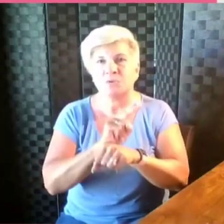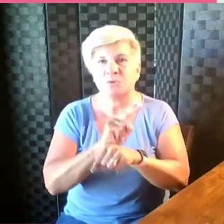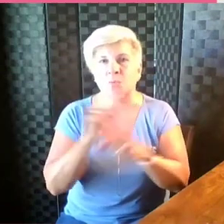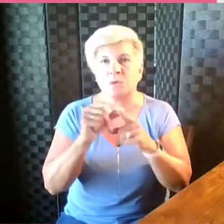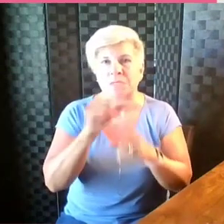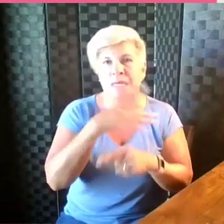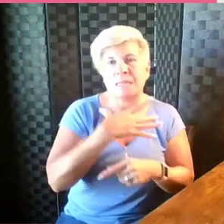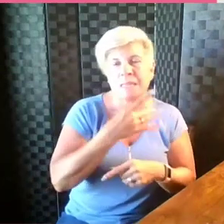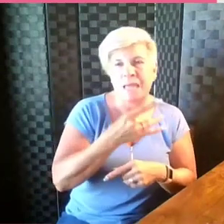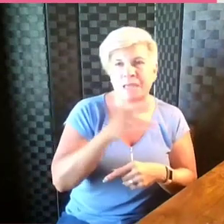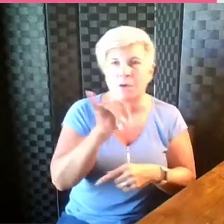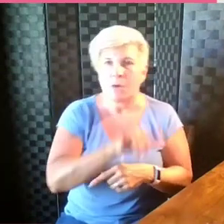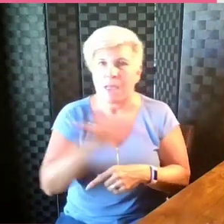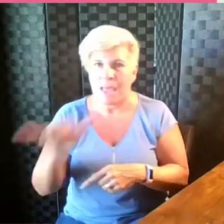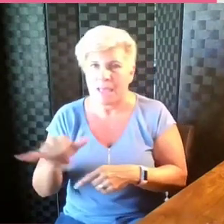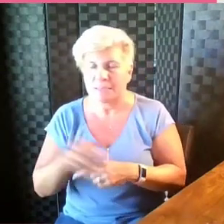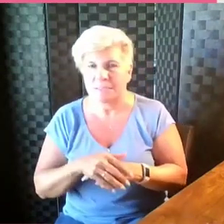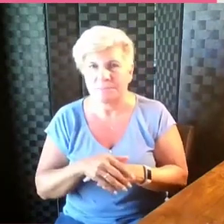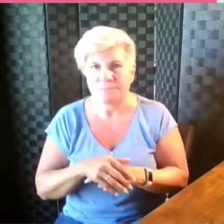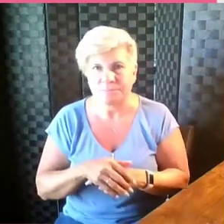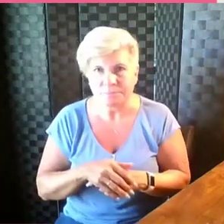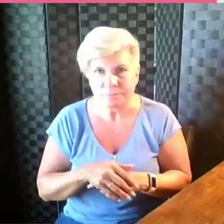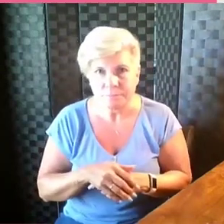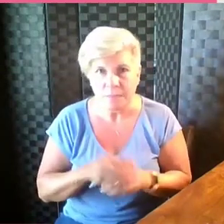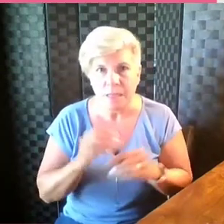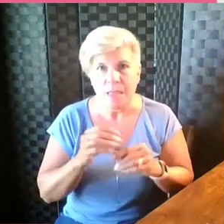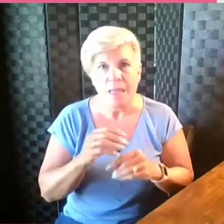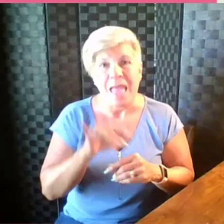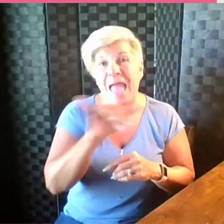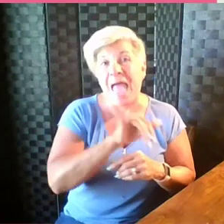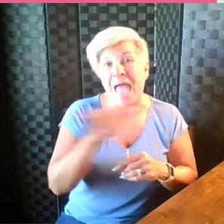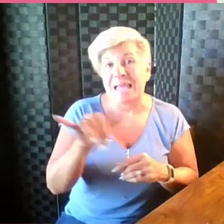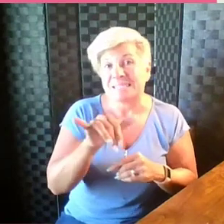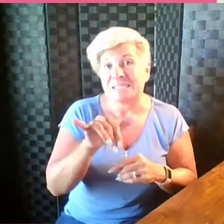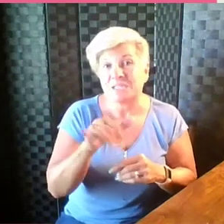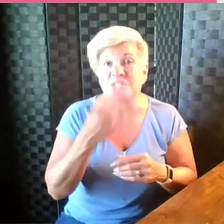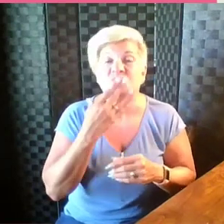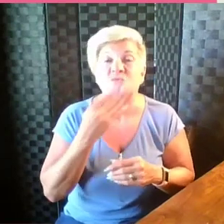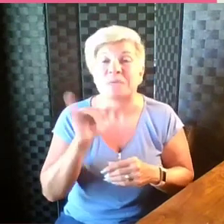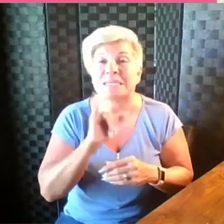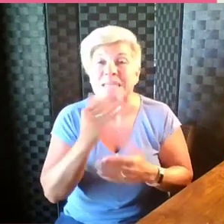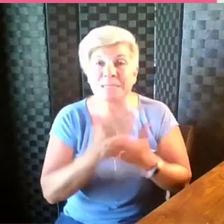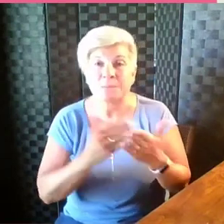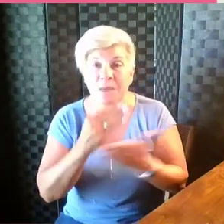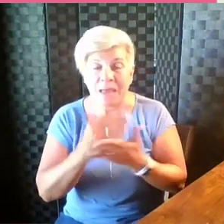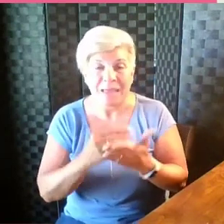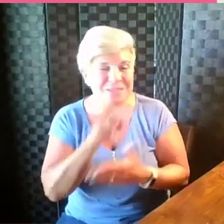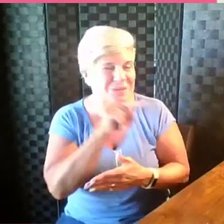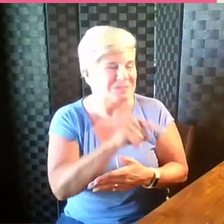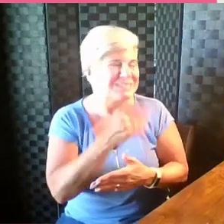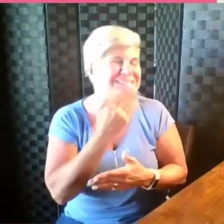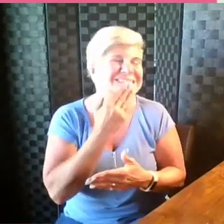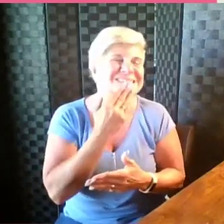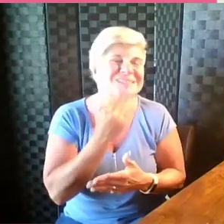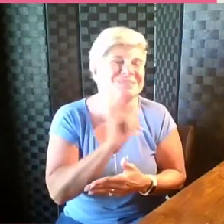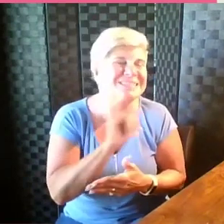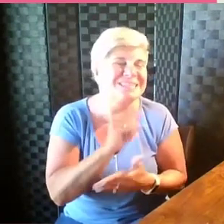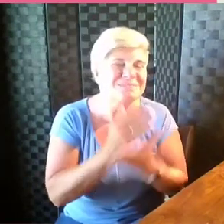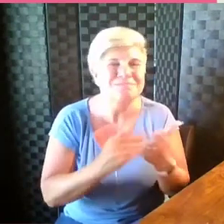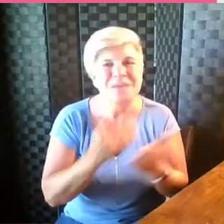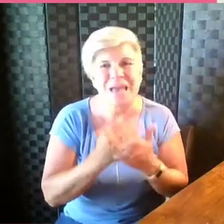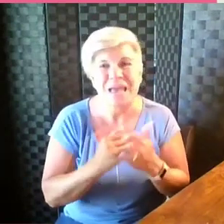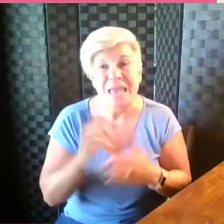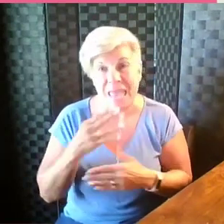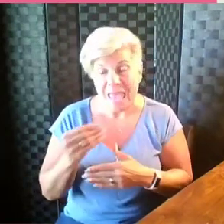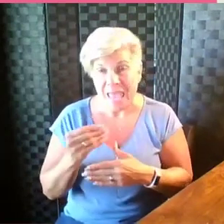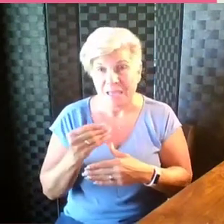example, we have as sweet as pie. So she is as sweet as pie. And you could say her dress was colorful